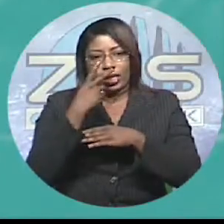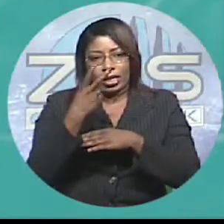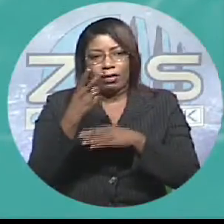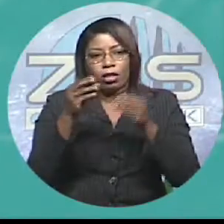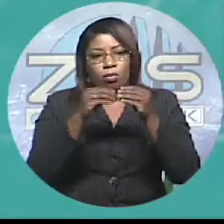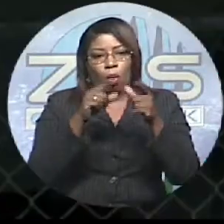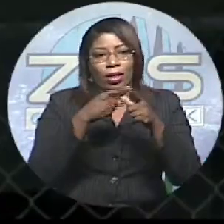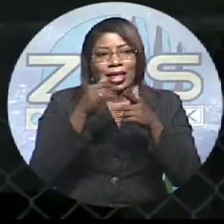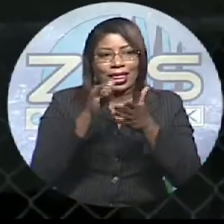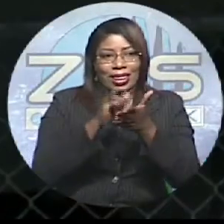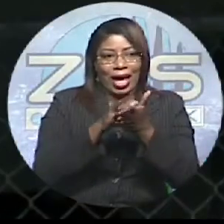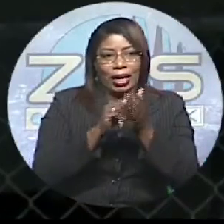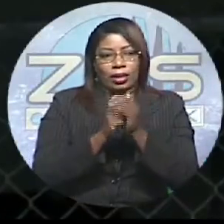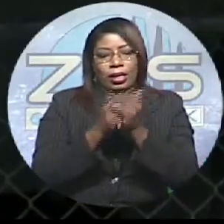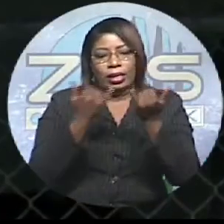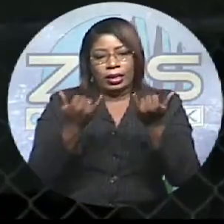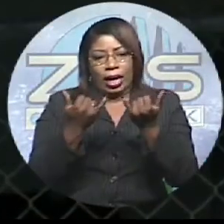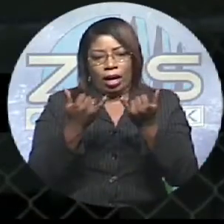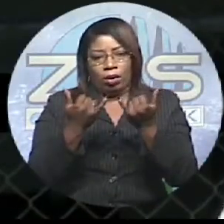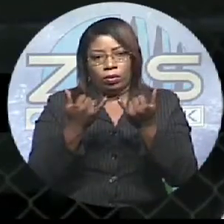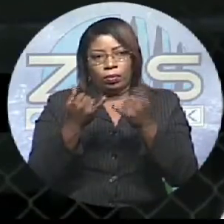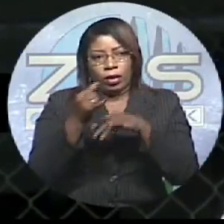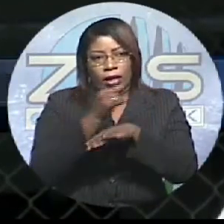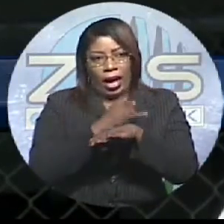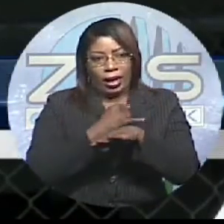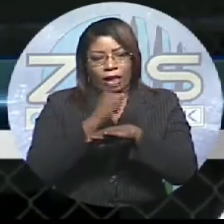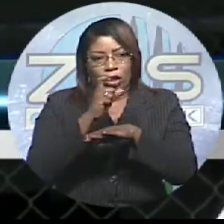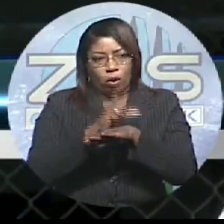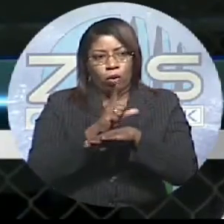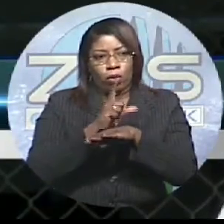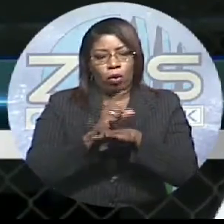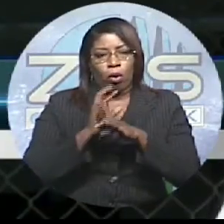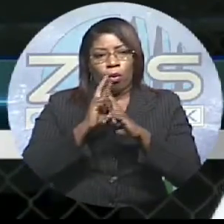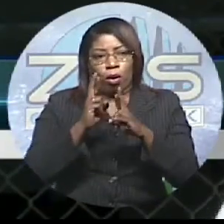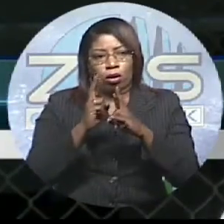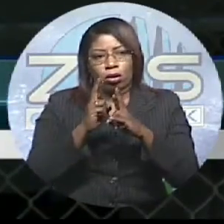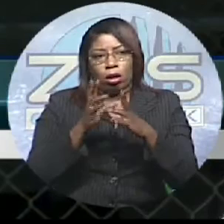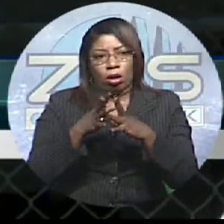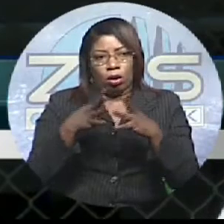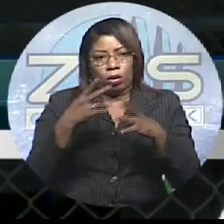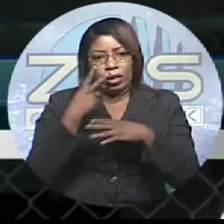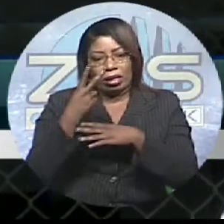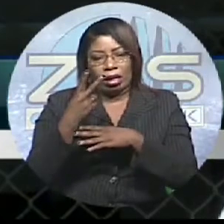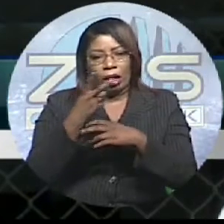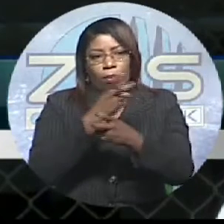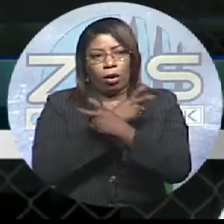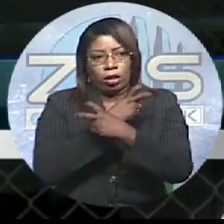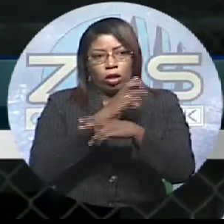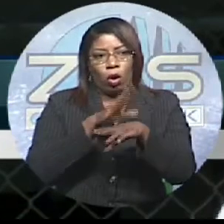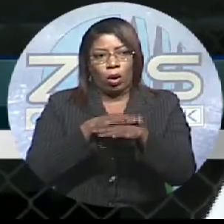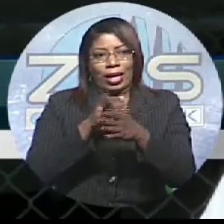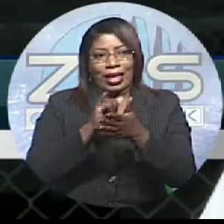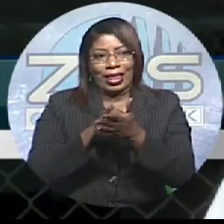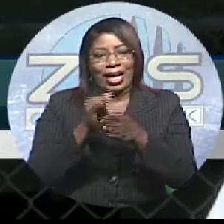than that. The island of Eleuthera has reported a tremendous amount of what seemed to be poisoning on that